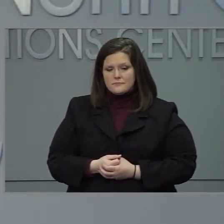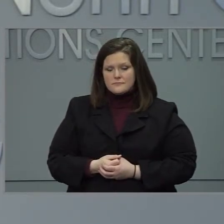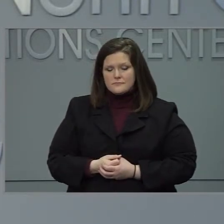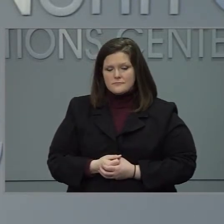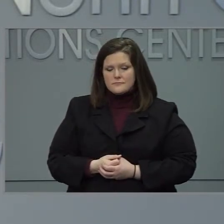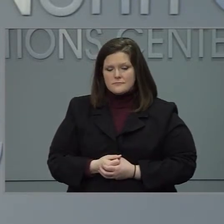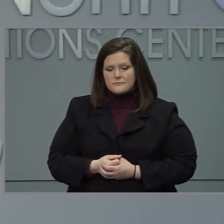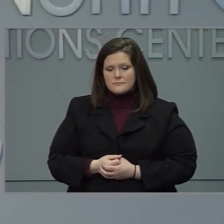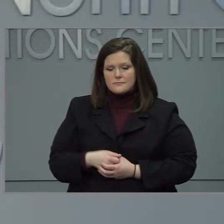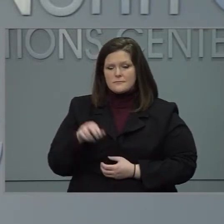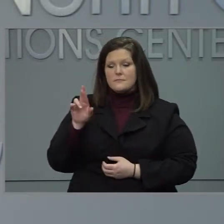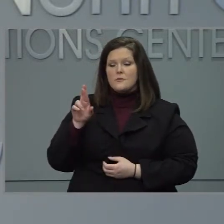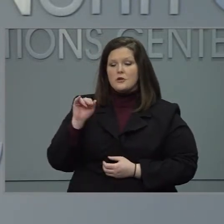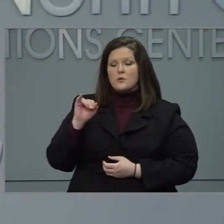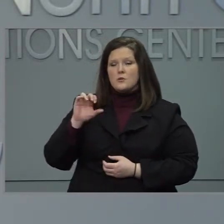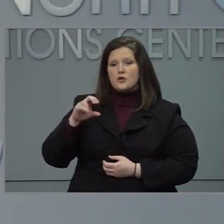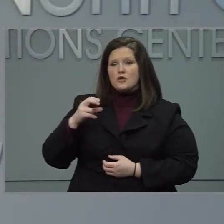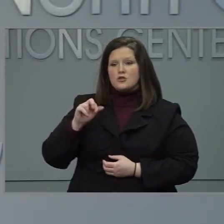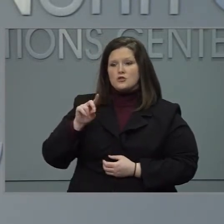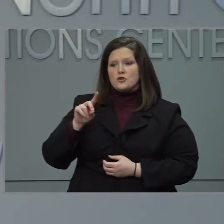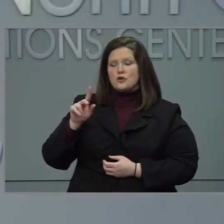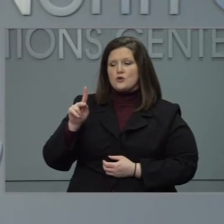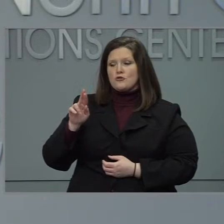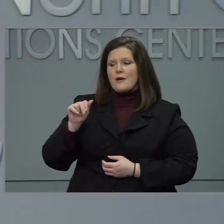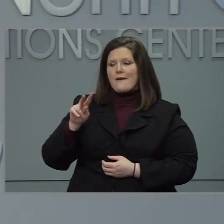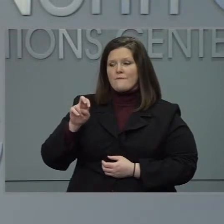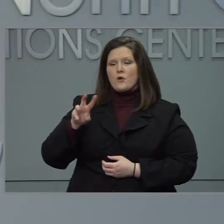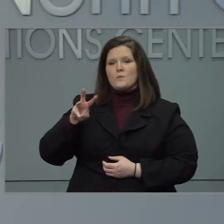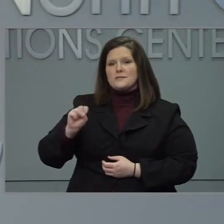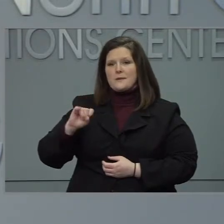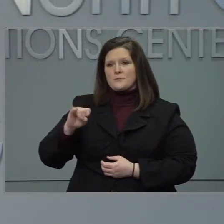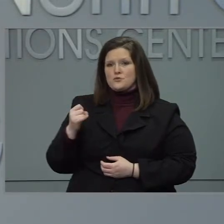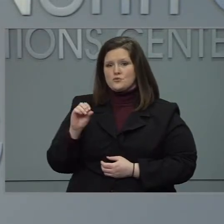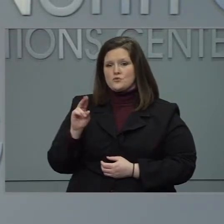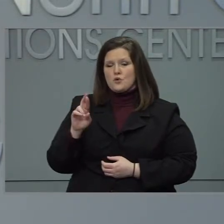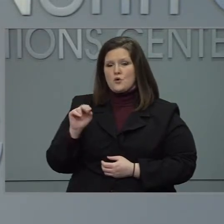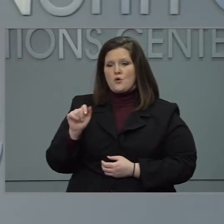Our next question is from Richard Craver with the Winston-Salem Journal.